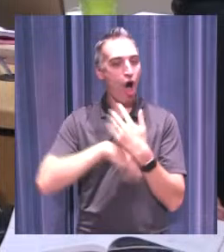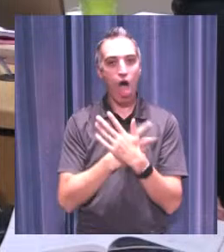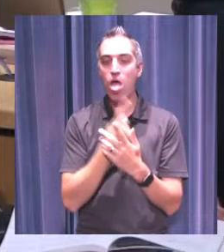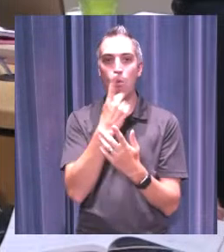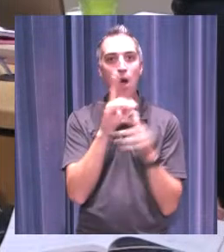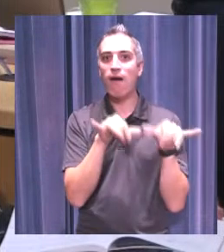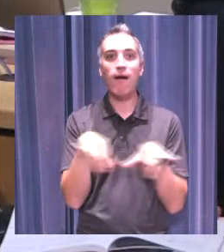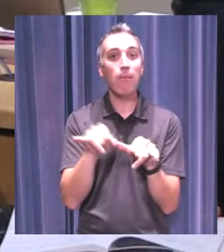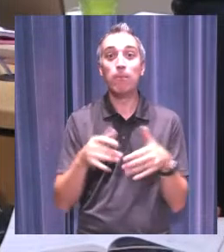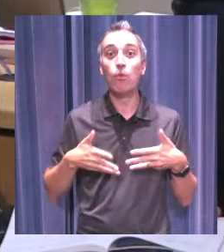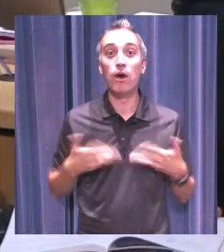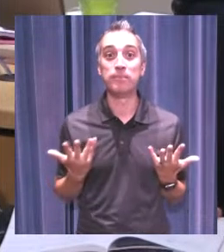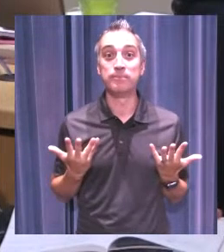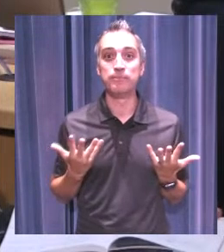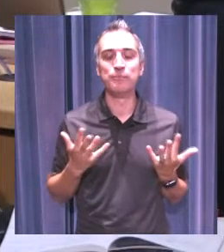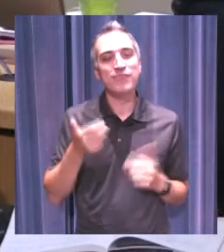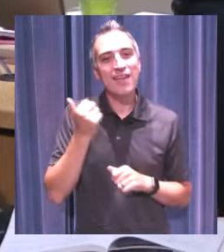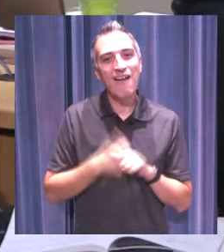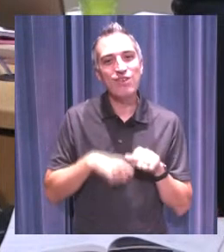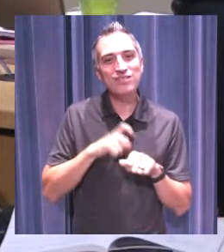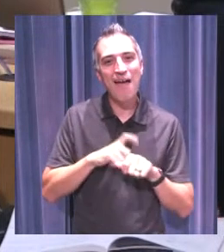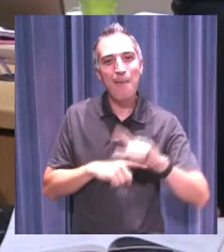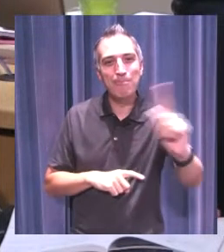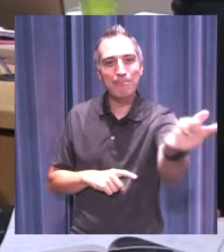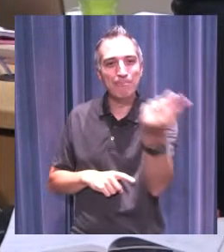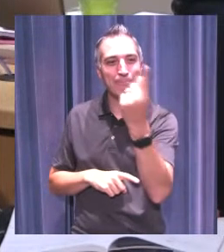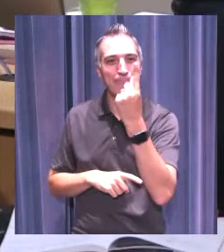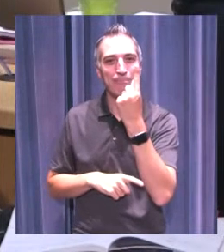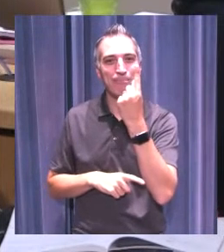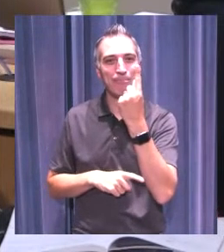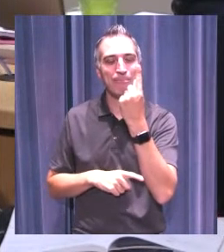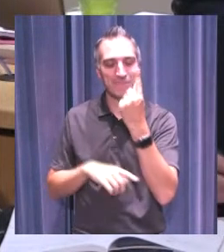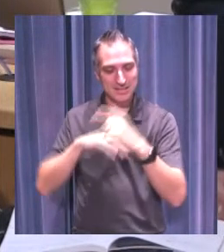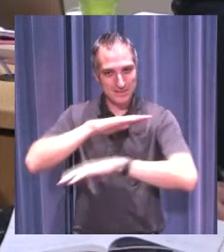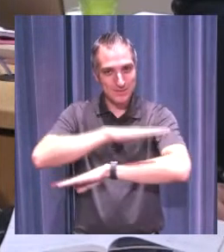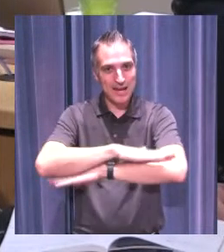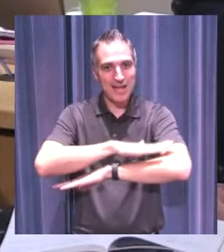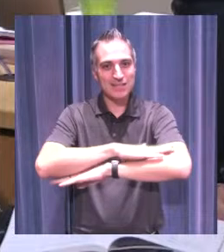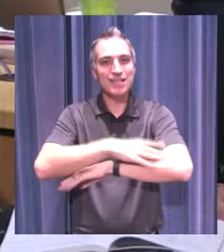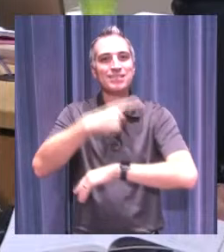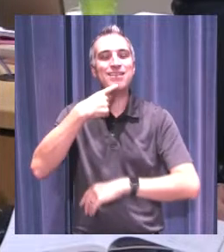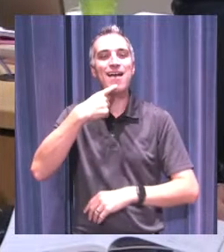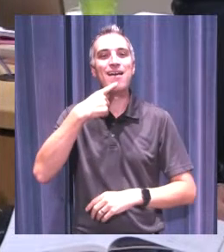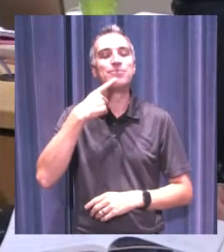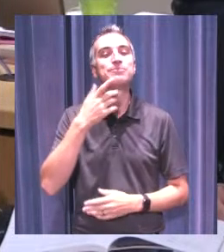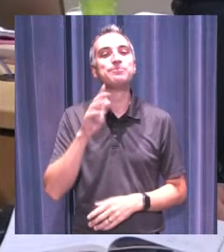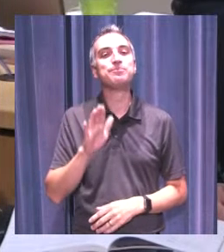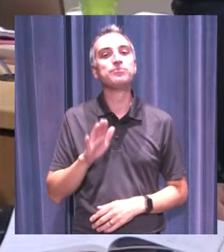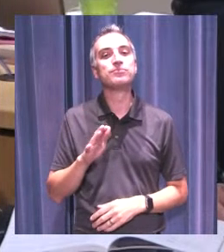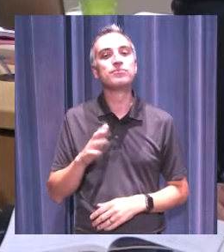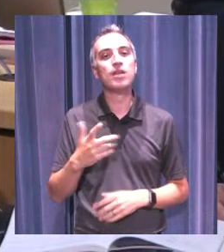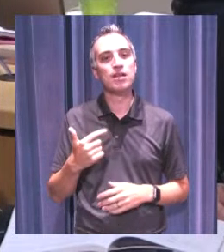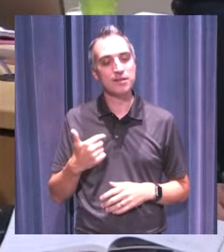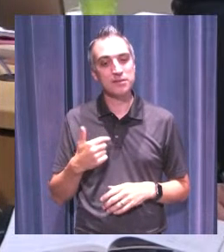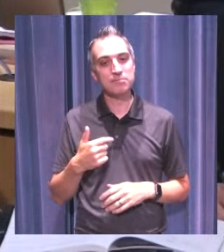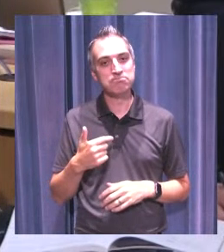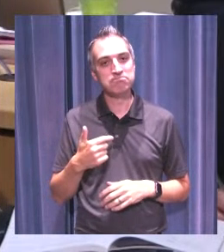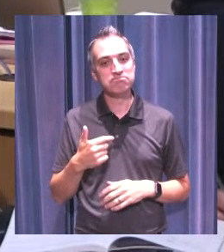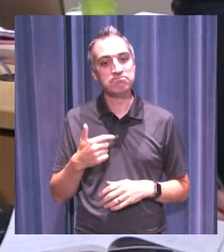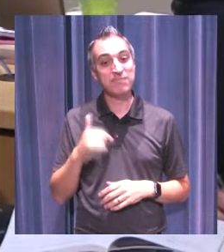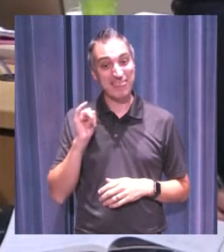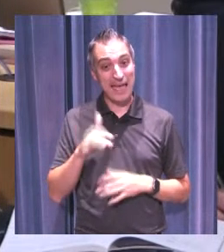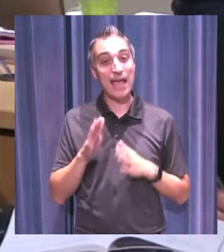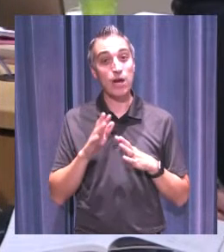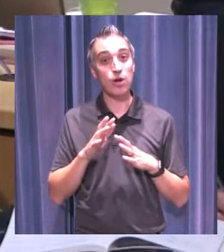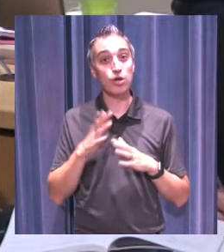thing in common. Every single time without fail, they would walk up to the desk and tell the person sitting there that they